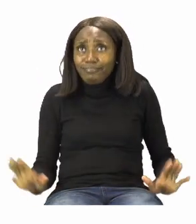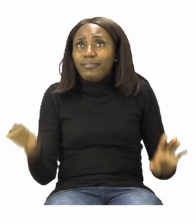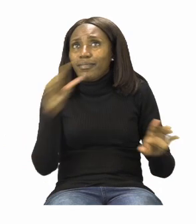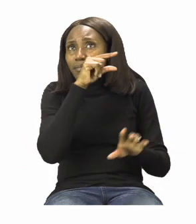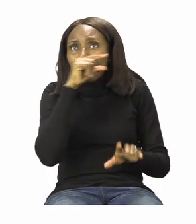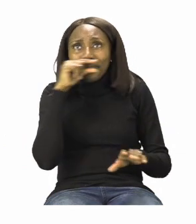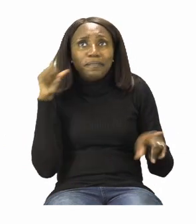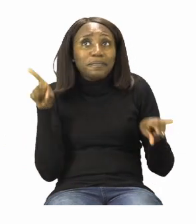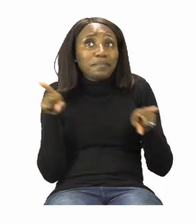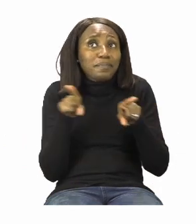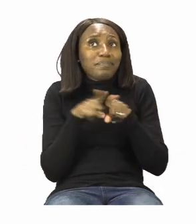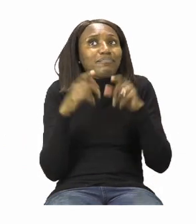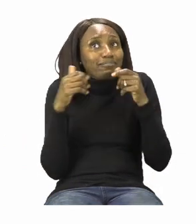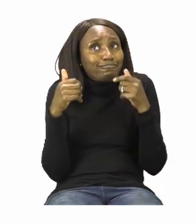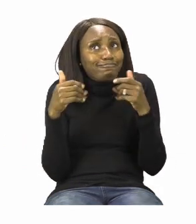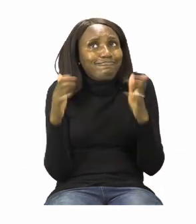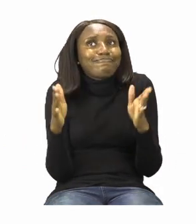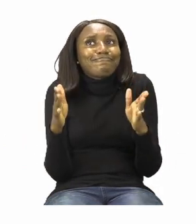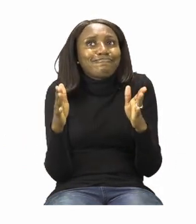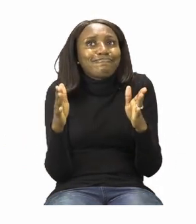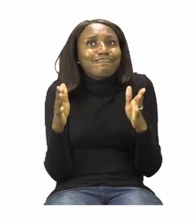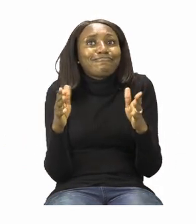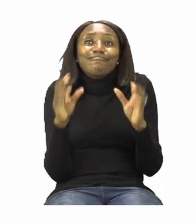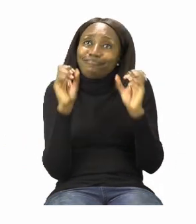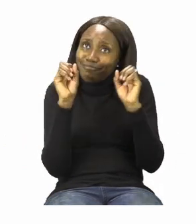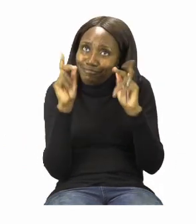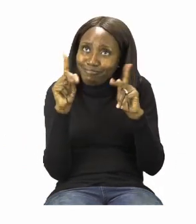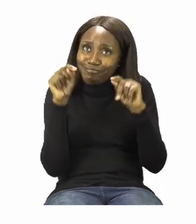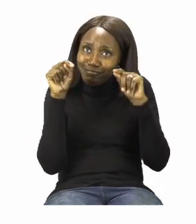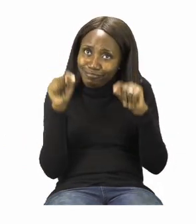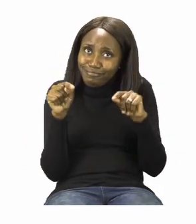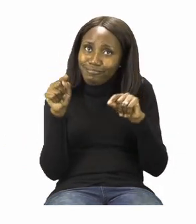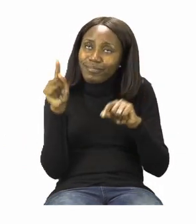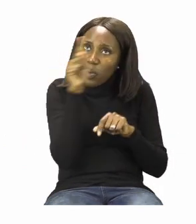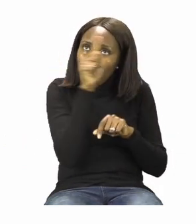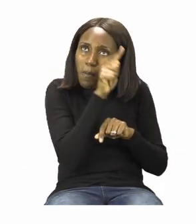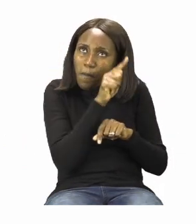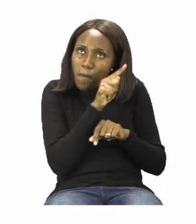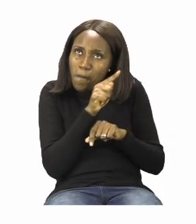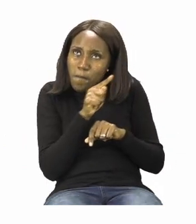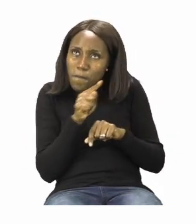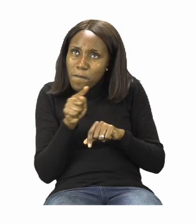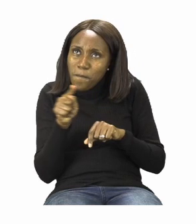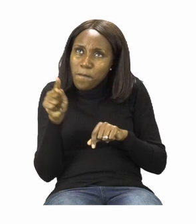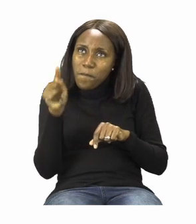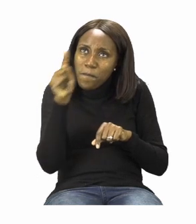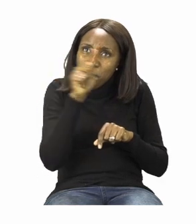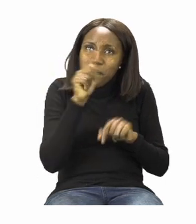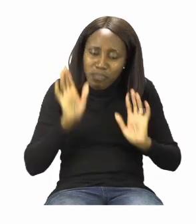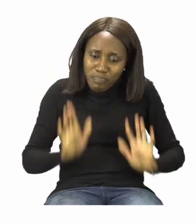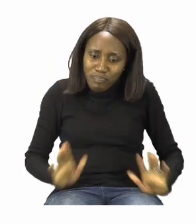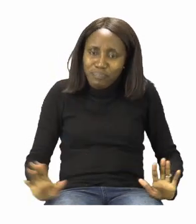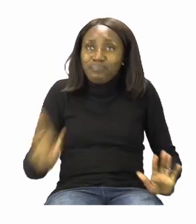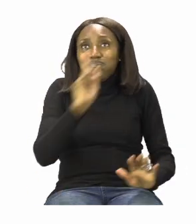sounds. So you can go ahead and circle the name Tori.